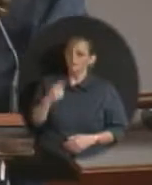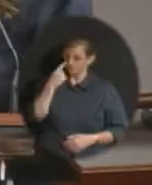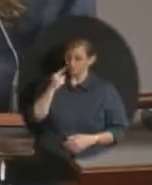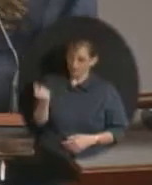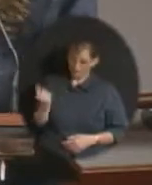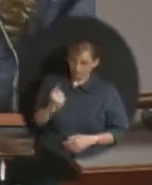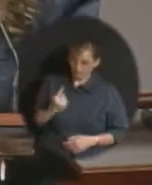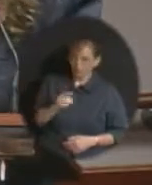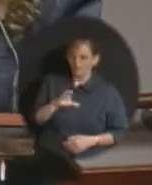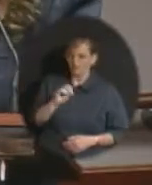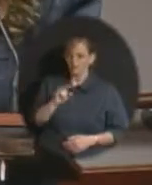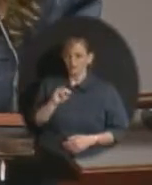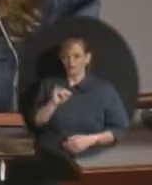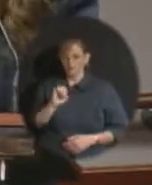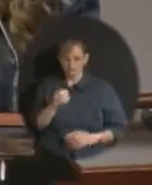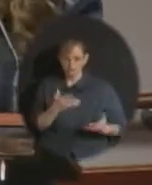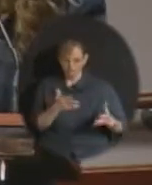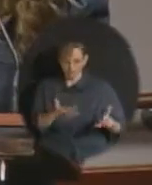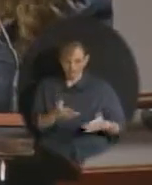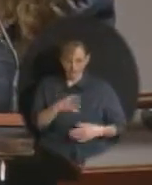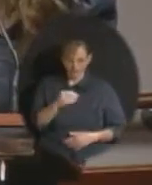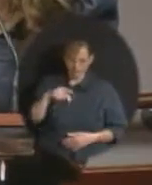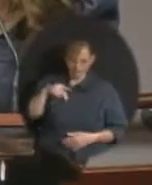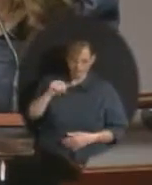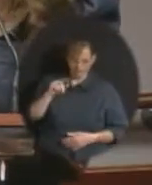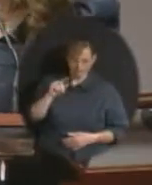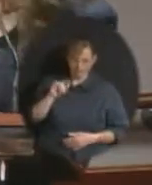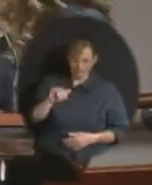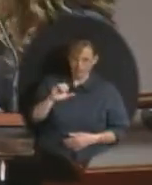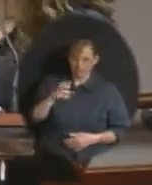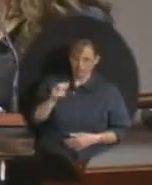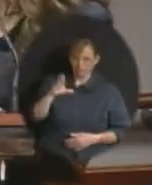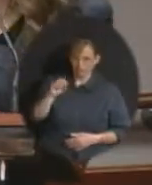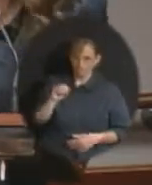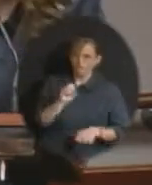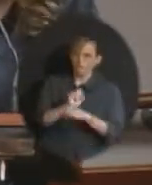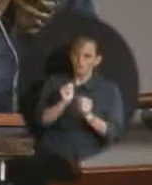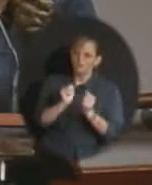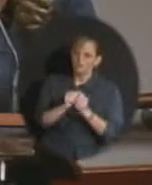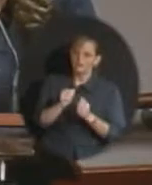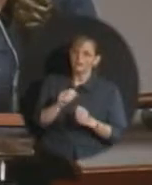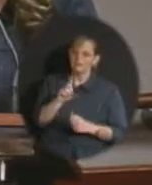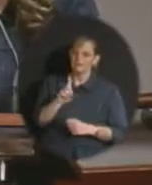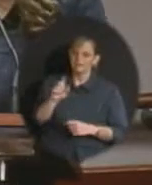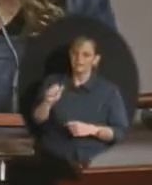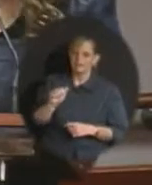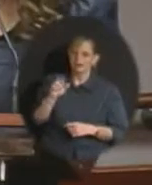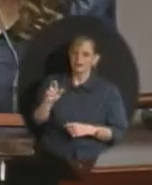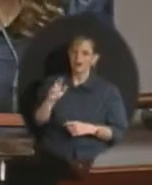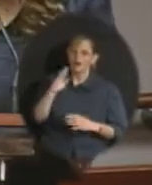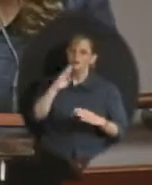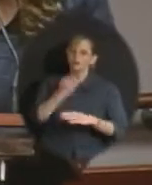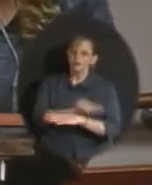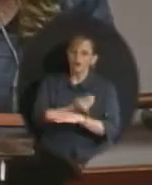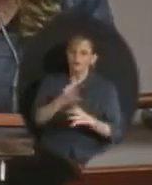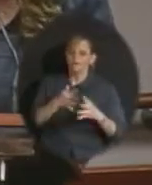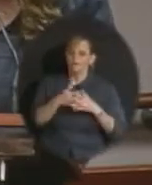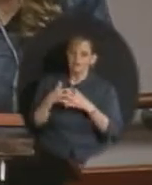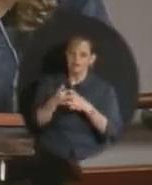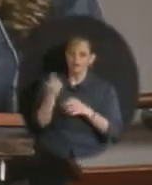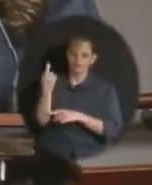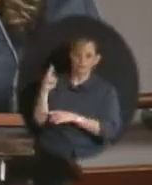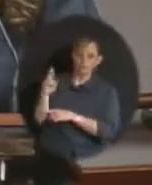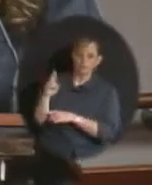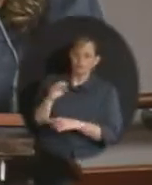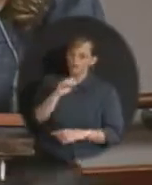there, and Patty Charlesworth, regent with the Olathe chapter of the Daughters of the American Revolution. The Olathe chapter each year